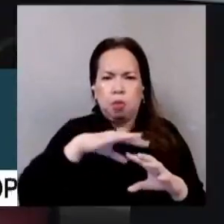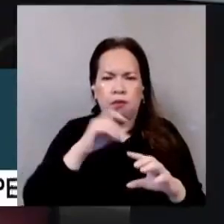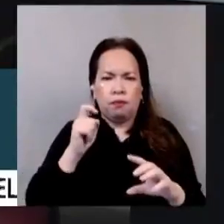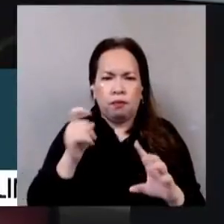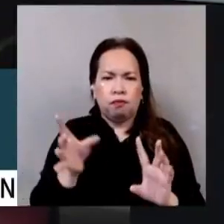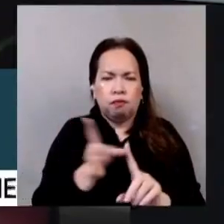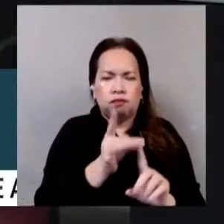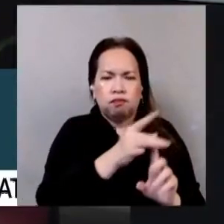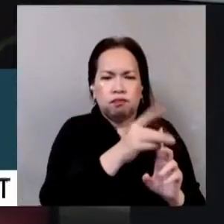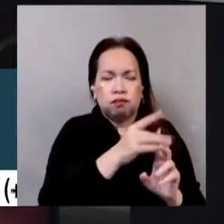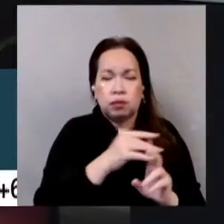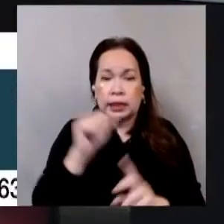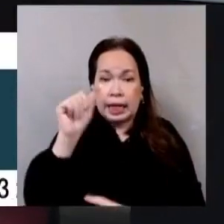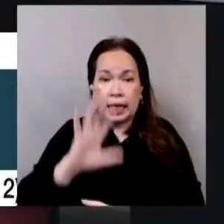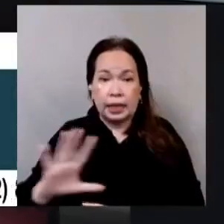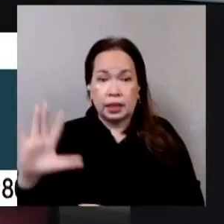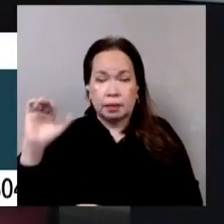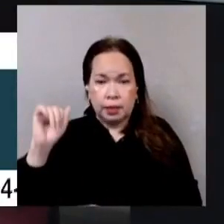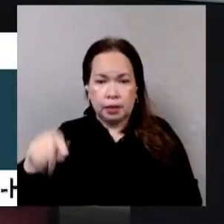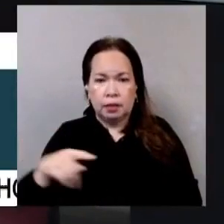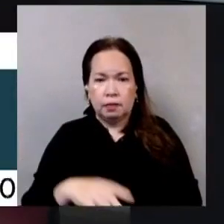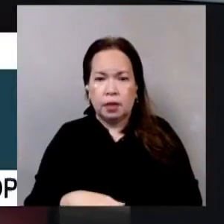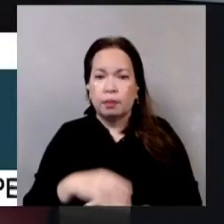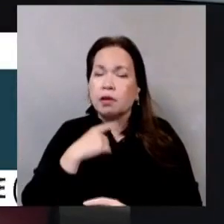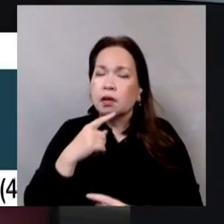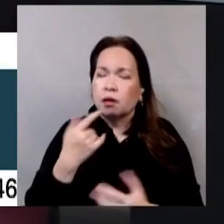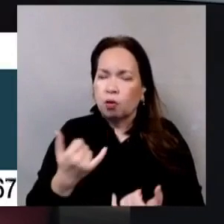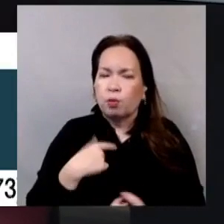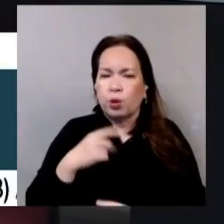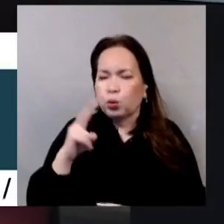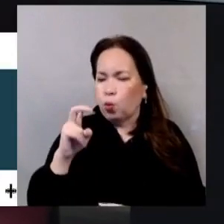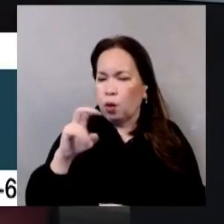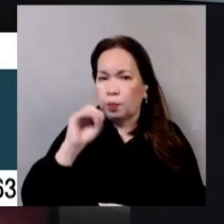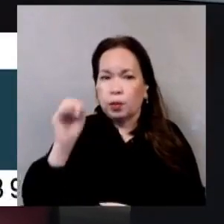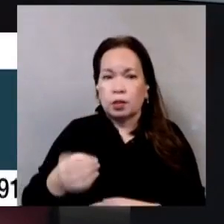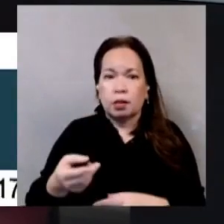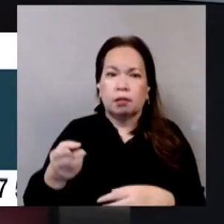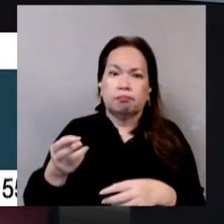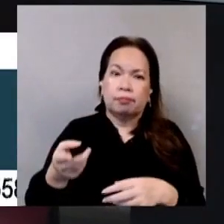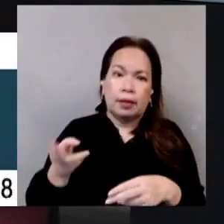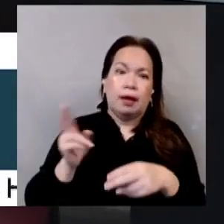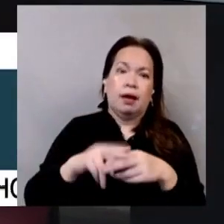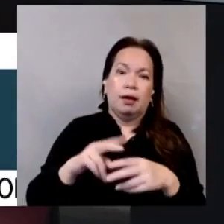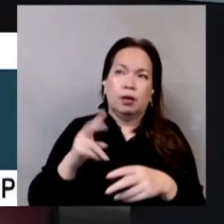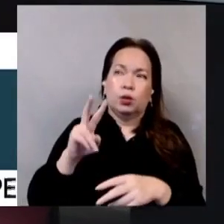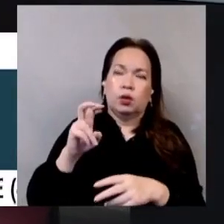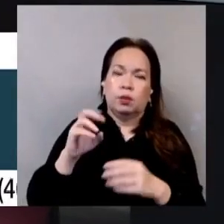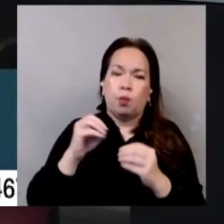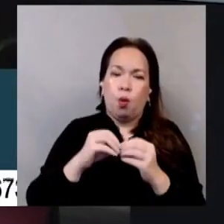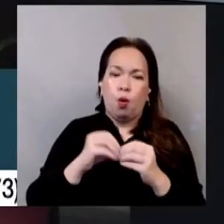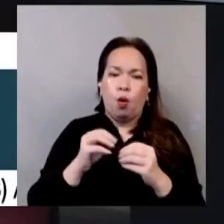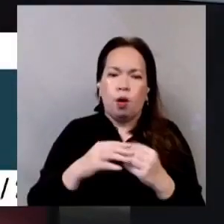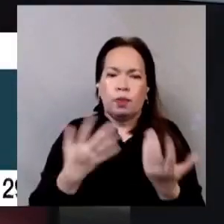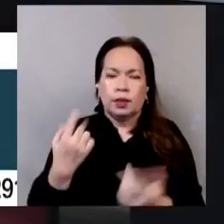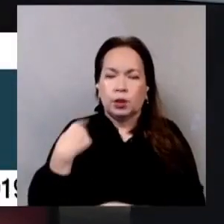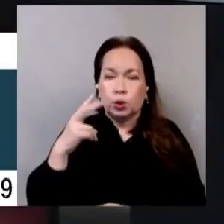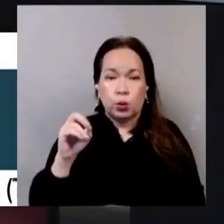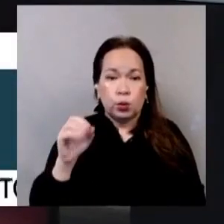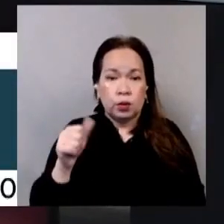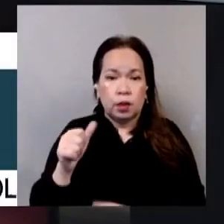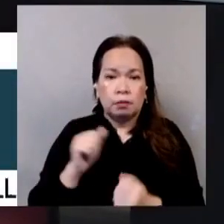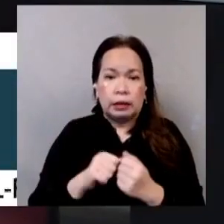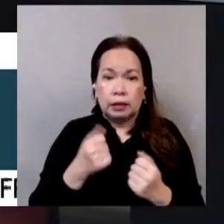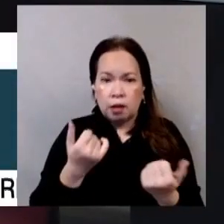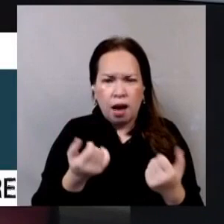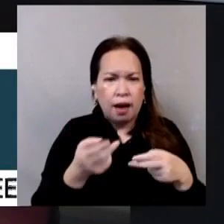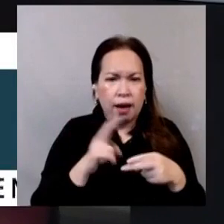It's beyond 200% already since 2010 yung pagdami ng cases natin. So any increase, no, as long